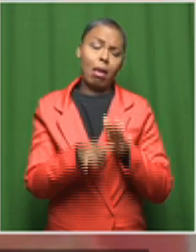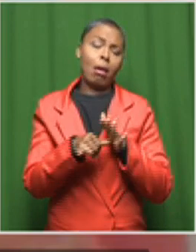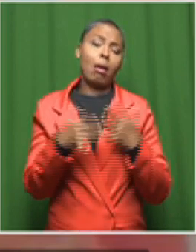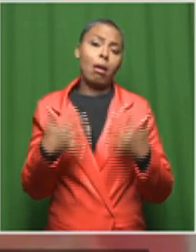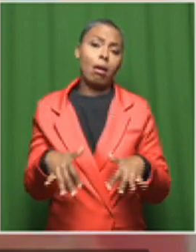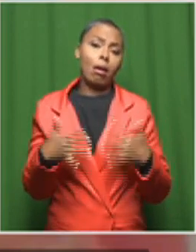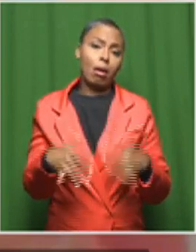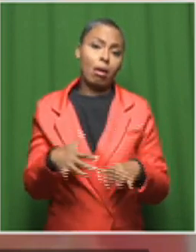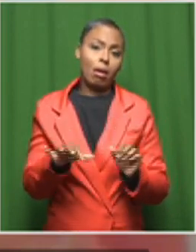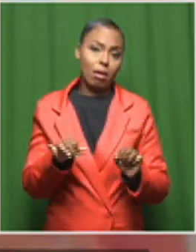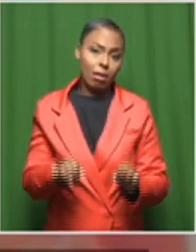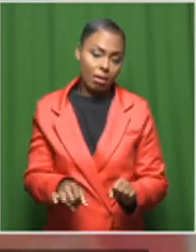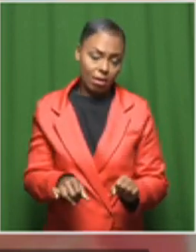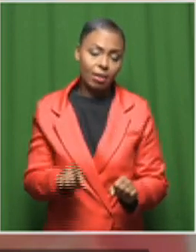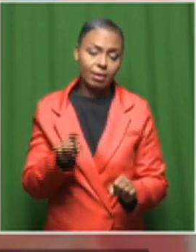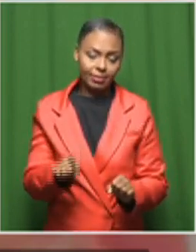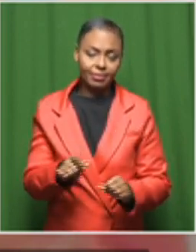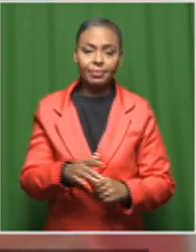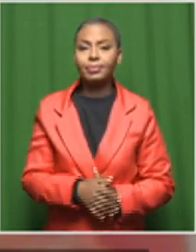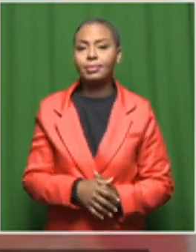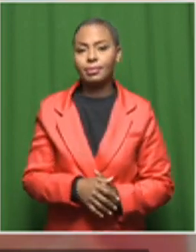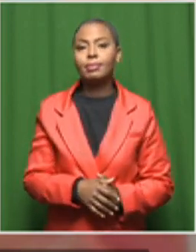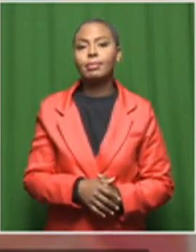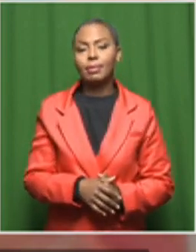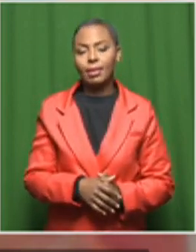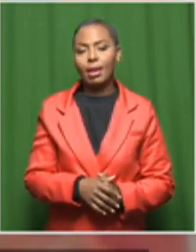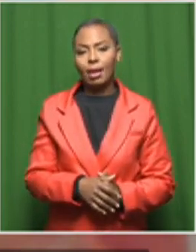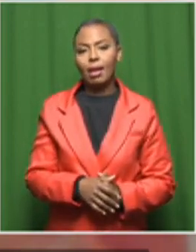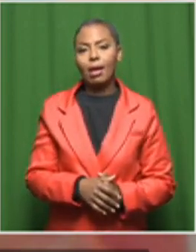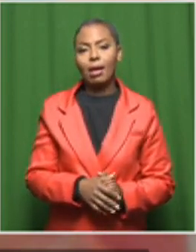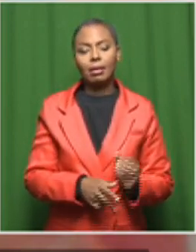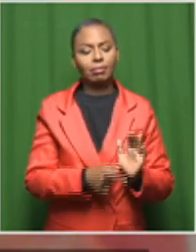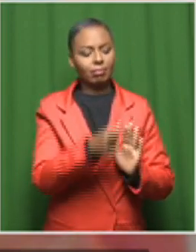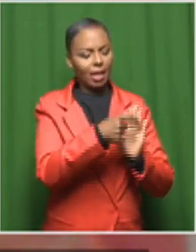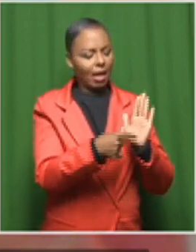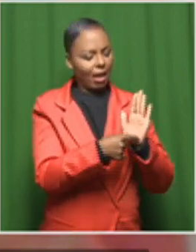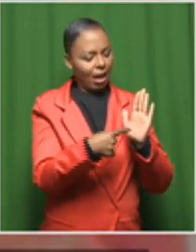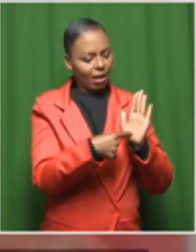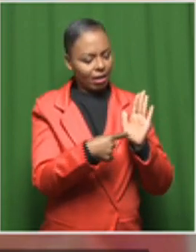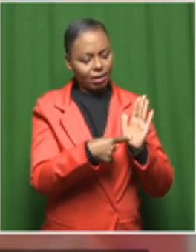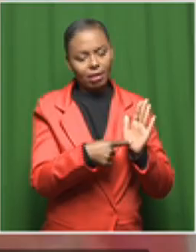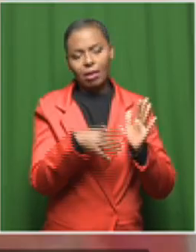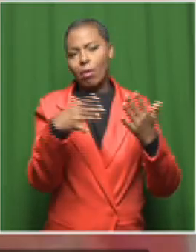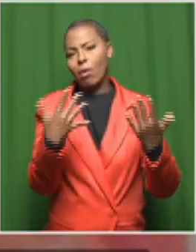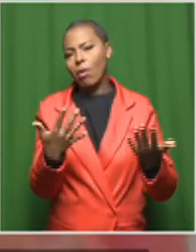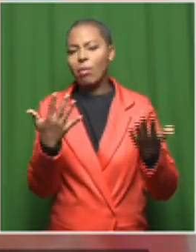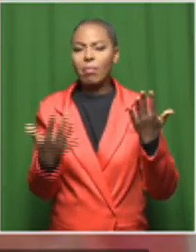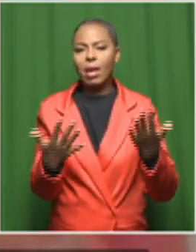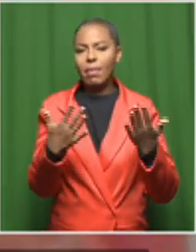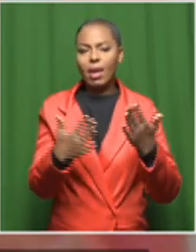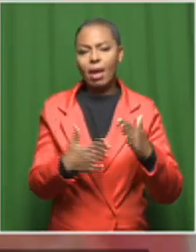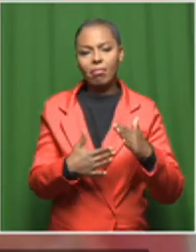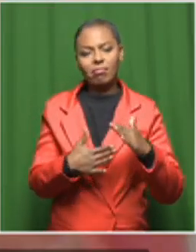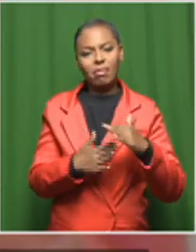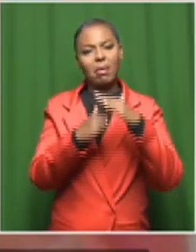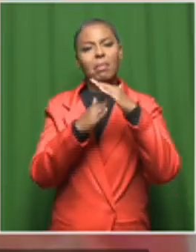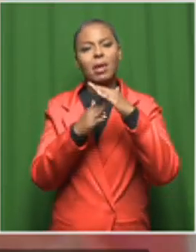the only clay major on the calendar, or maybe the iconic grounds nestled in the